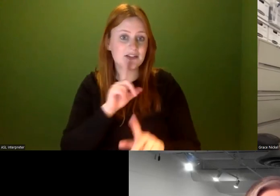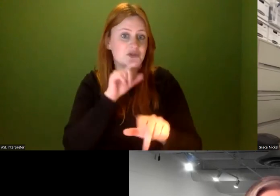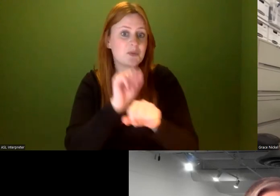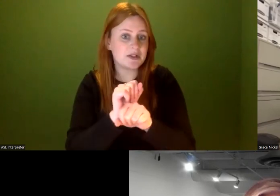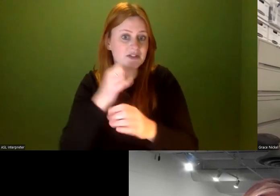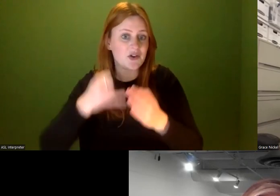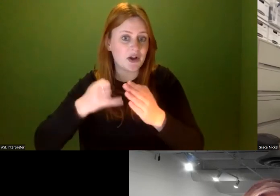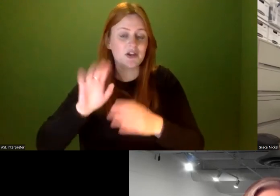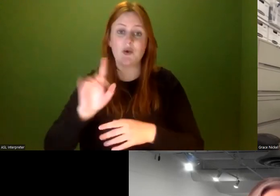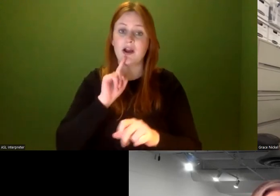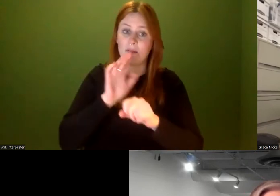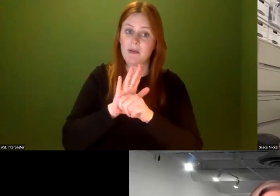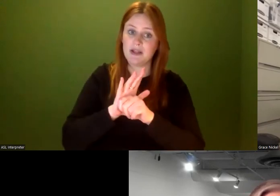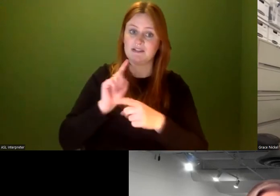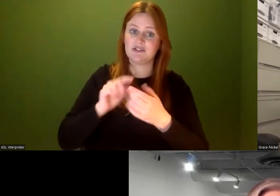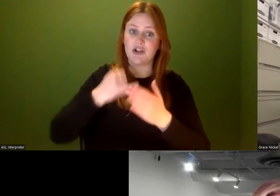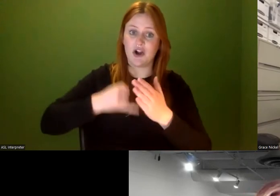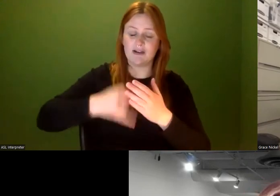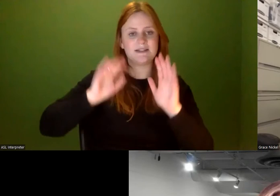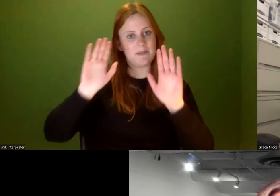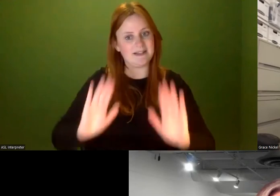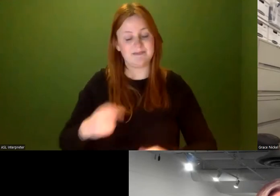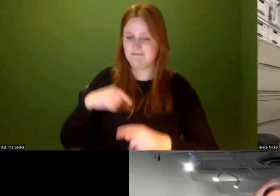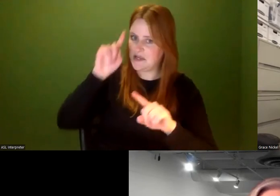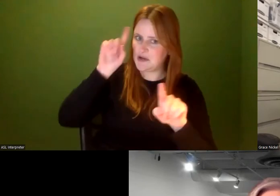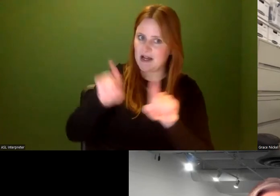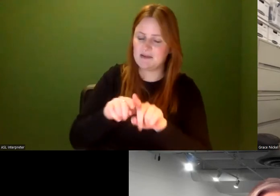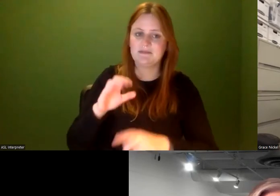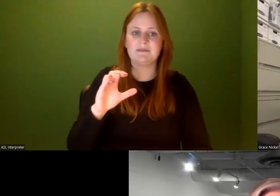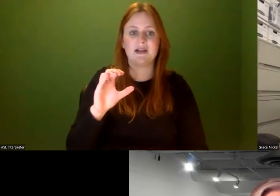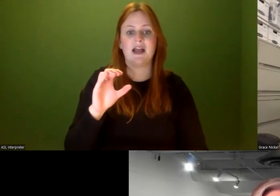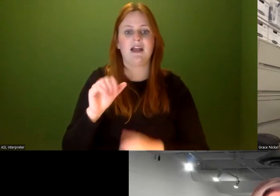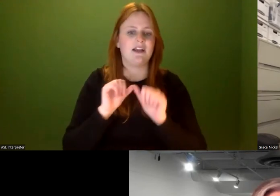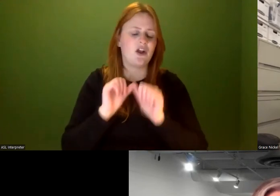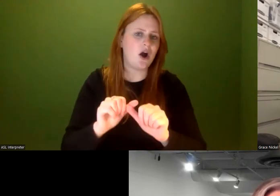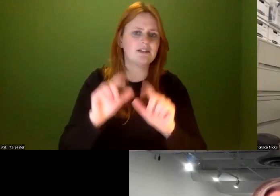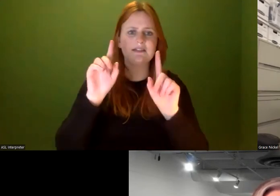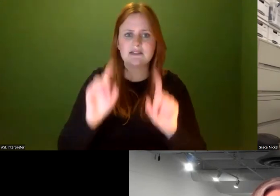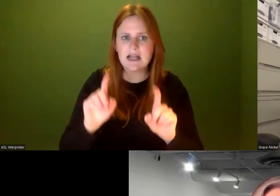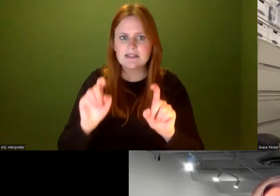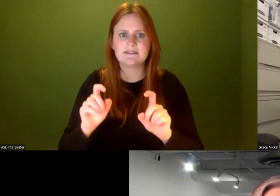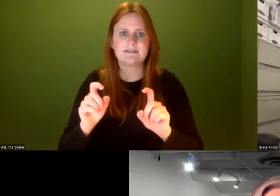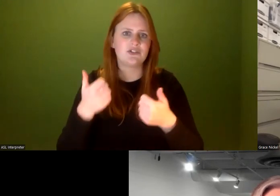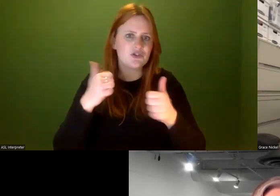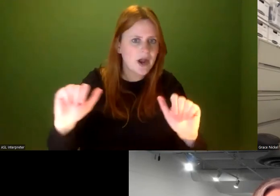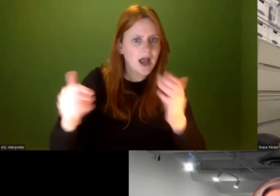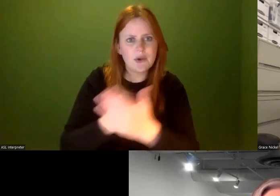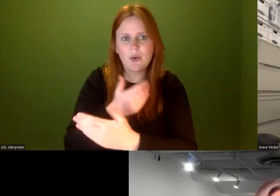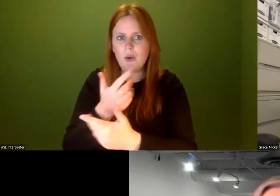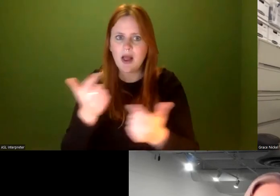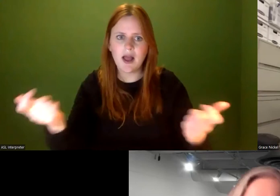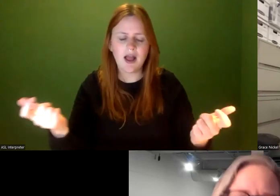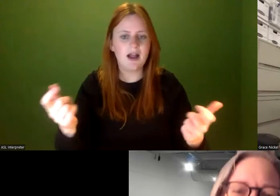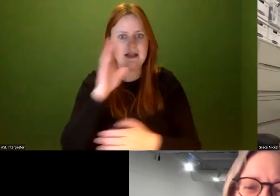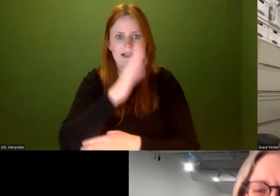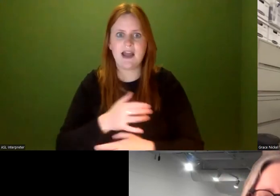commitment to your work is amazing. Agreed. And constant experimentation, constant. It never ends. You get a sense